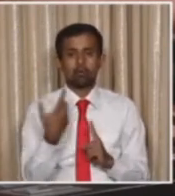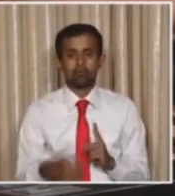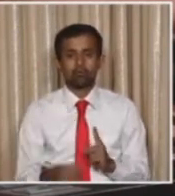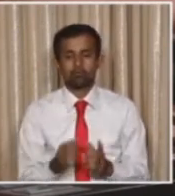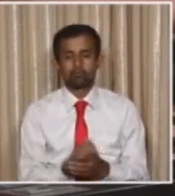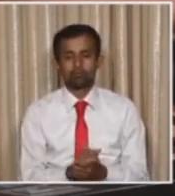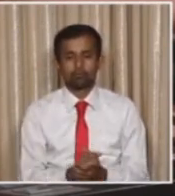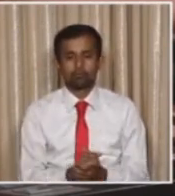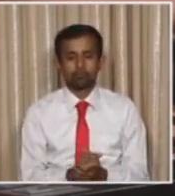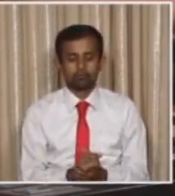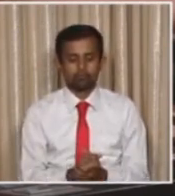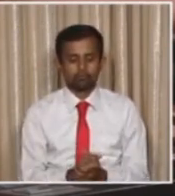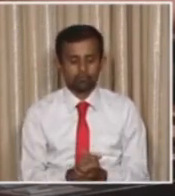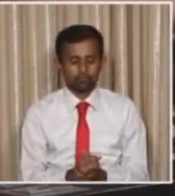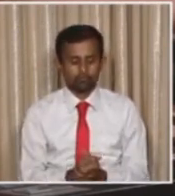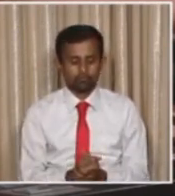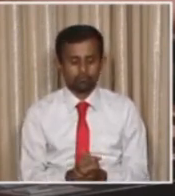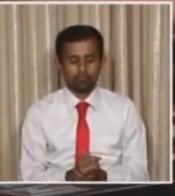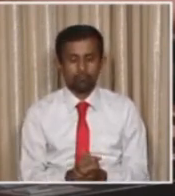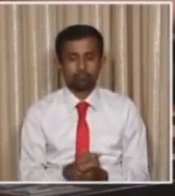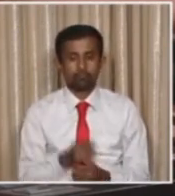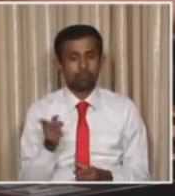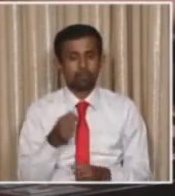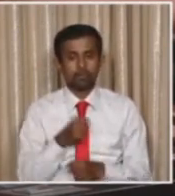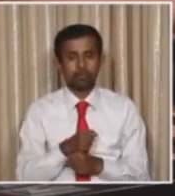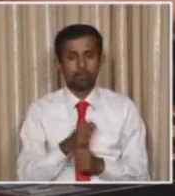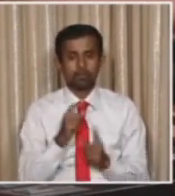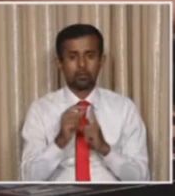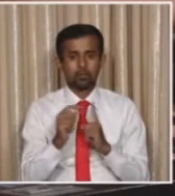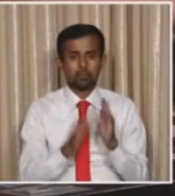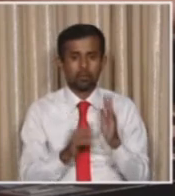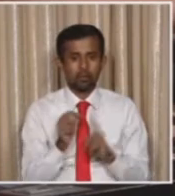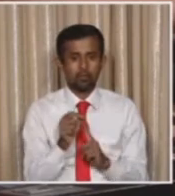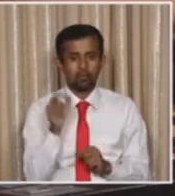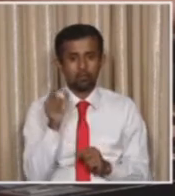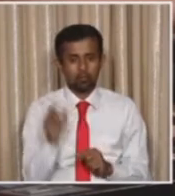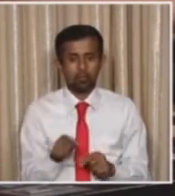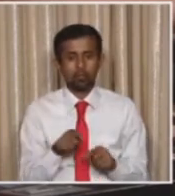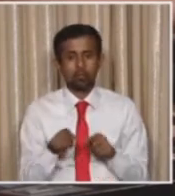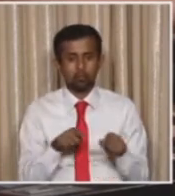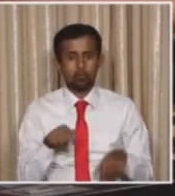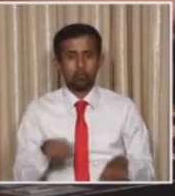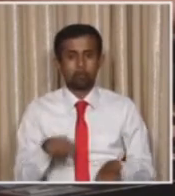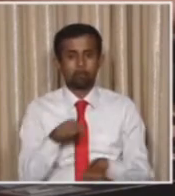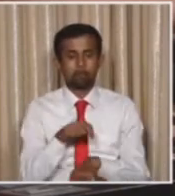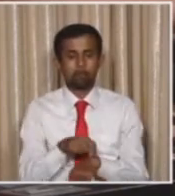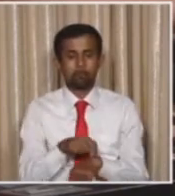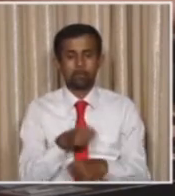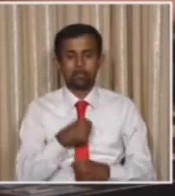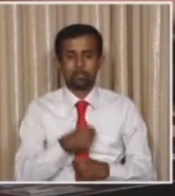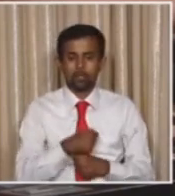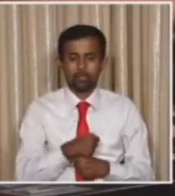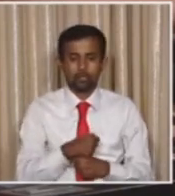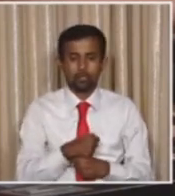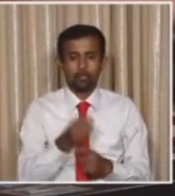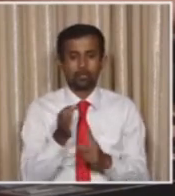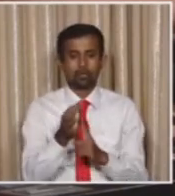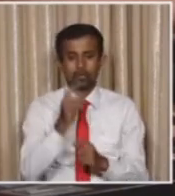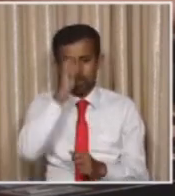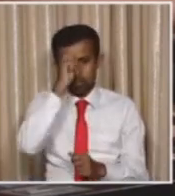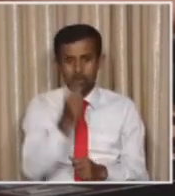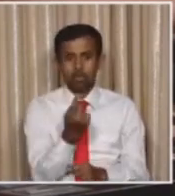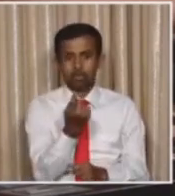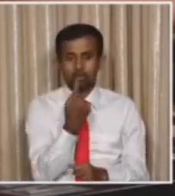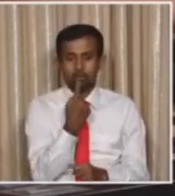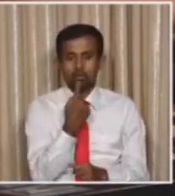to the government and the president, asking the Tamil people to repose confidence in when it comes to investigations